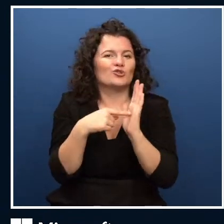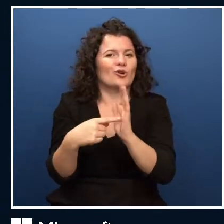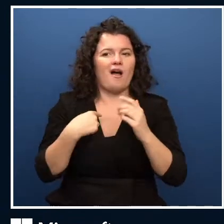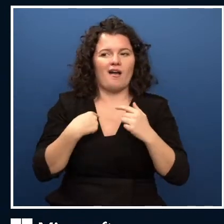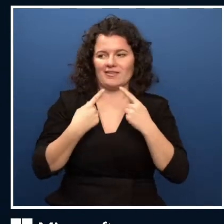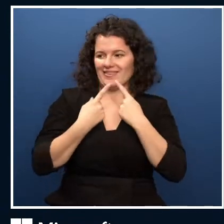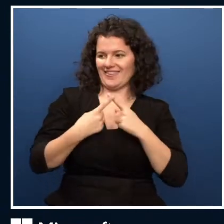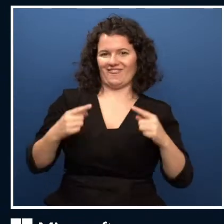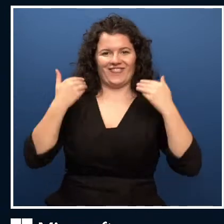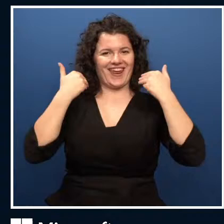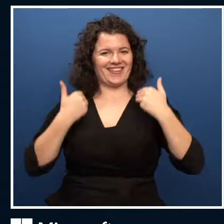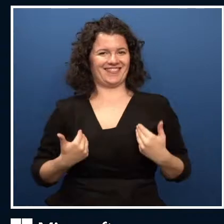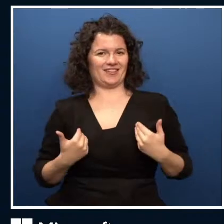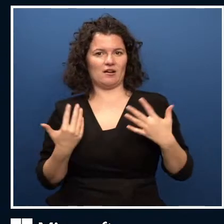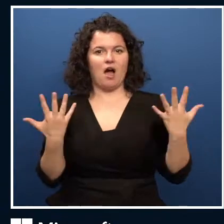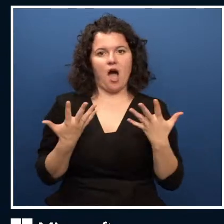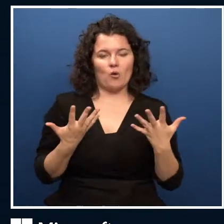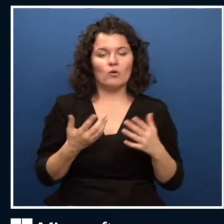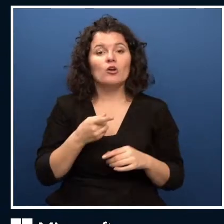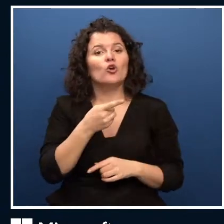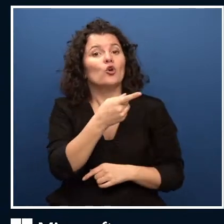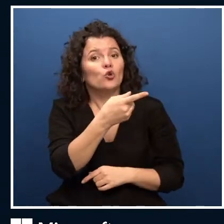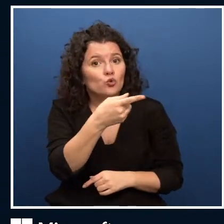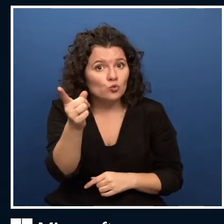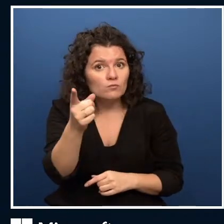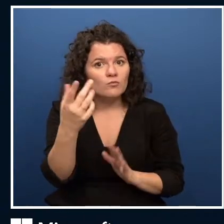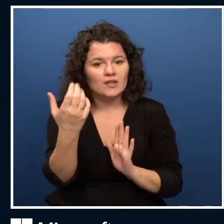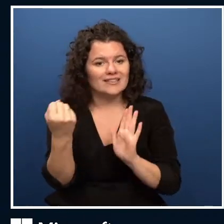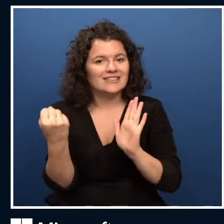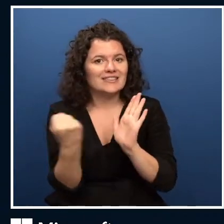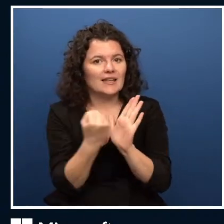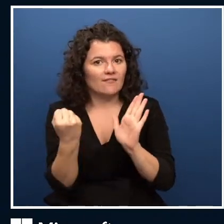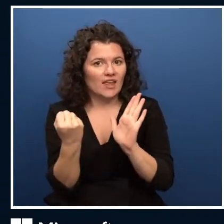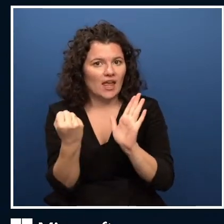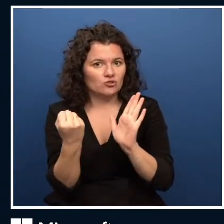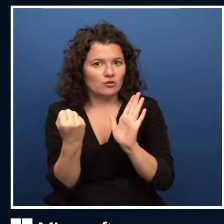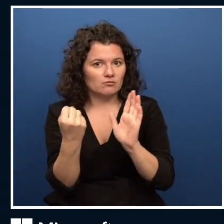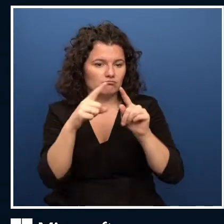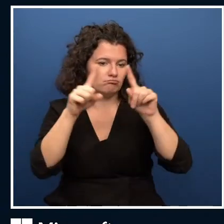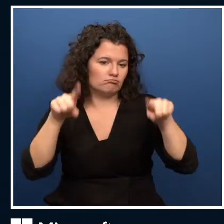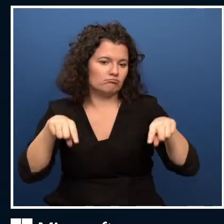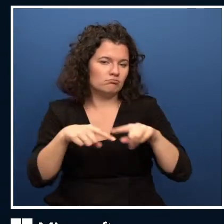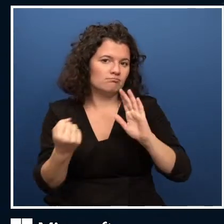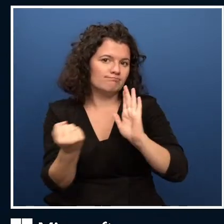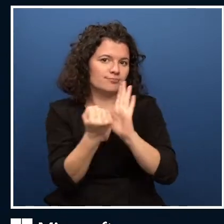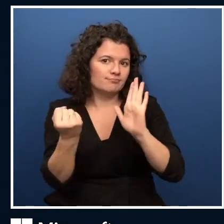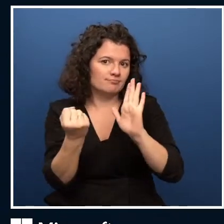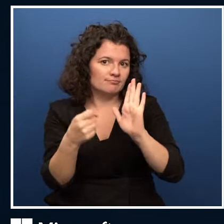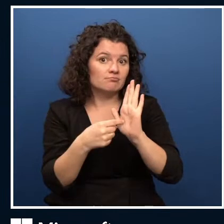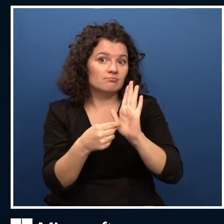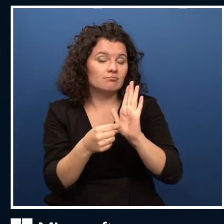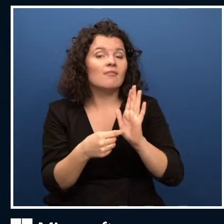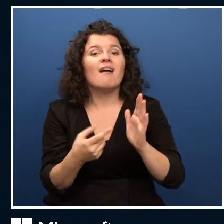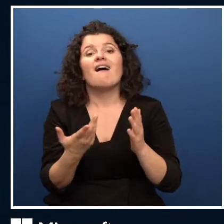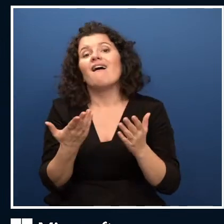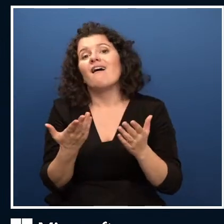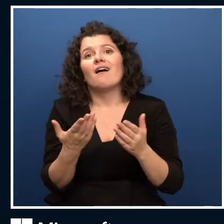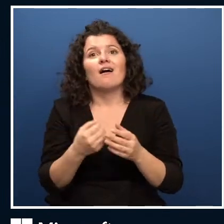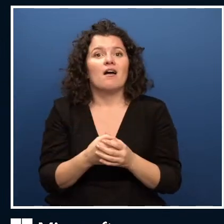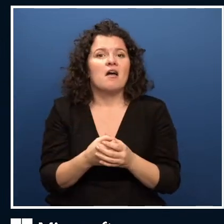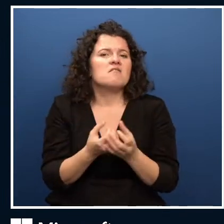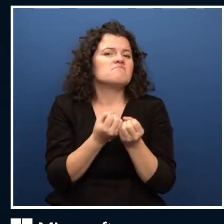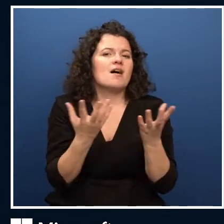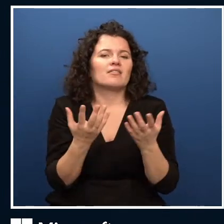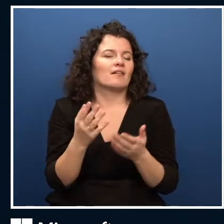And one of the ways is certification, and this is something that is a lot of times is just neglected. Is someone